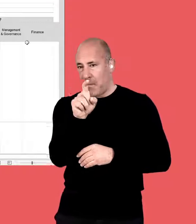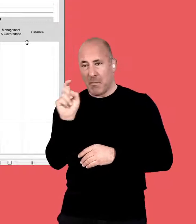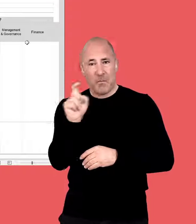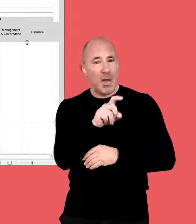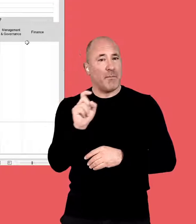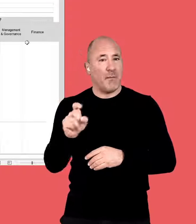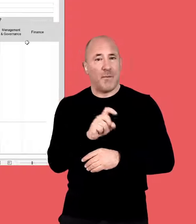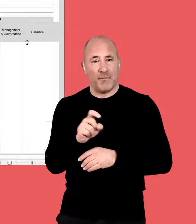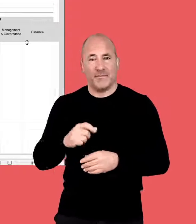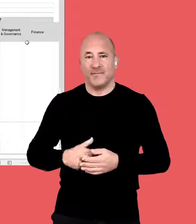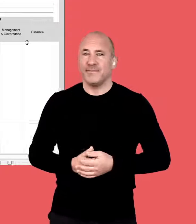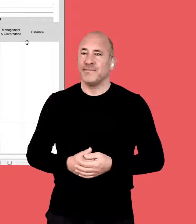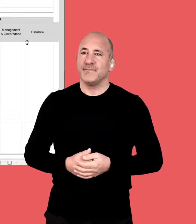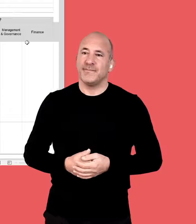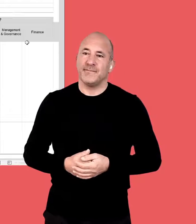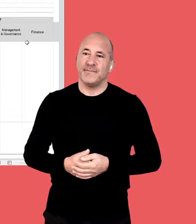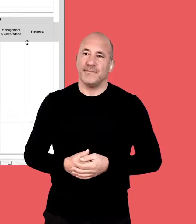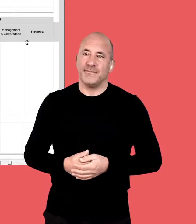additional conditions for